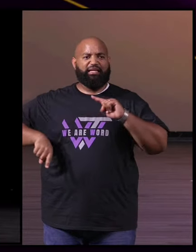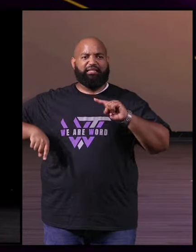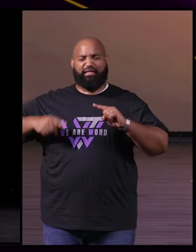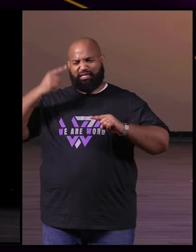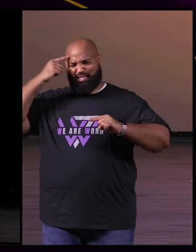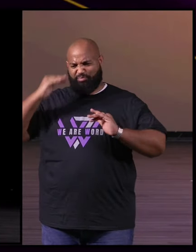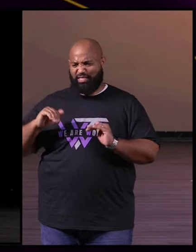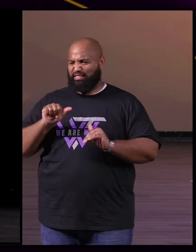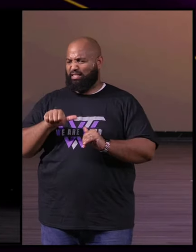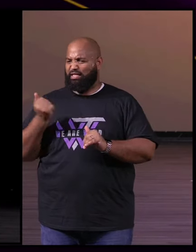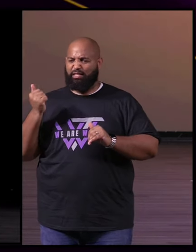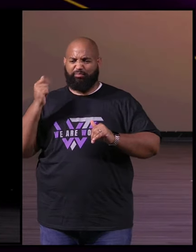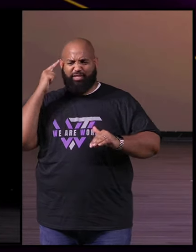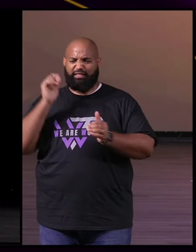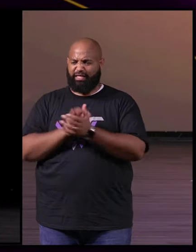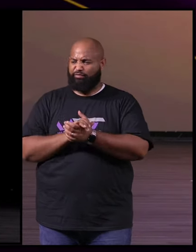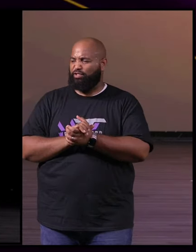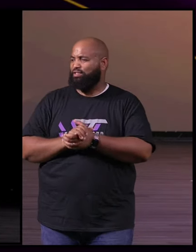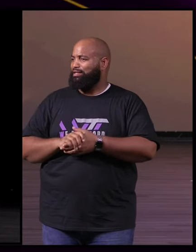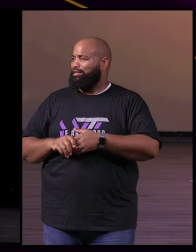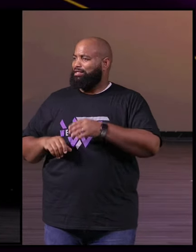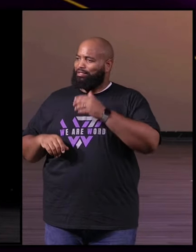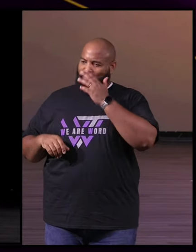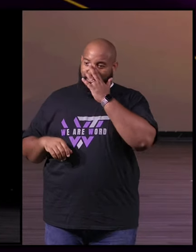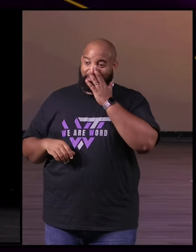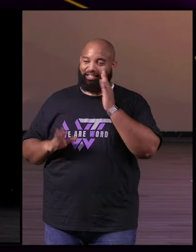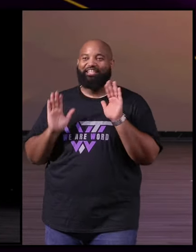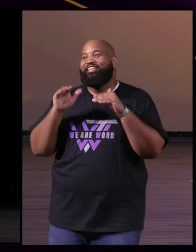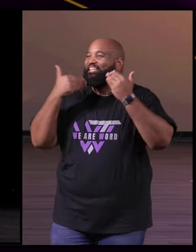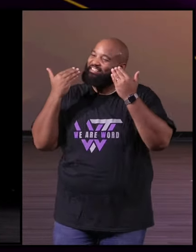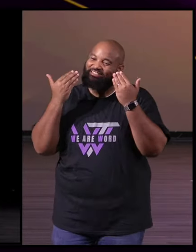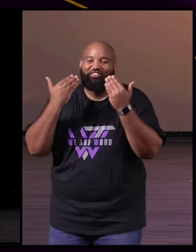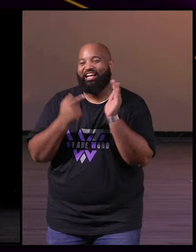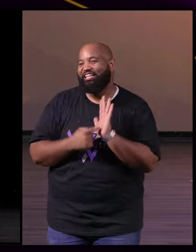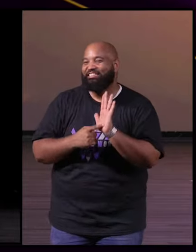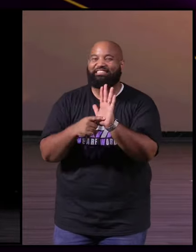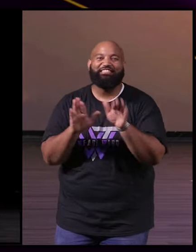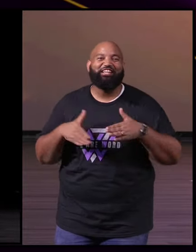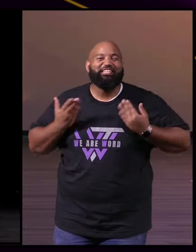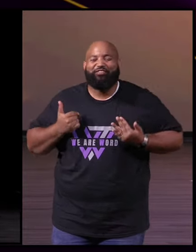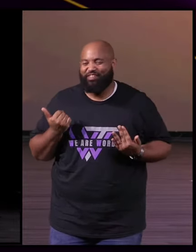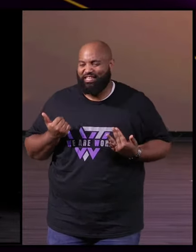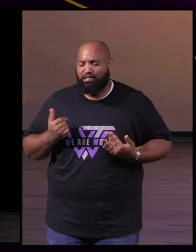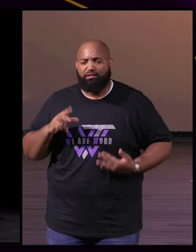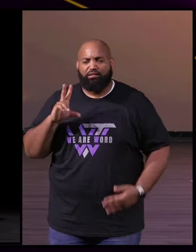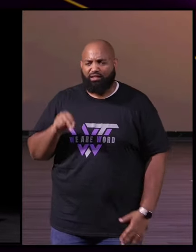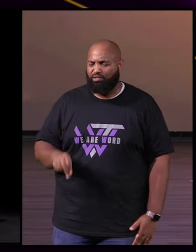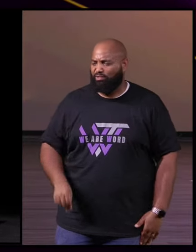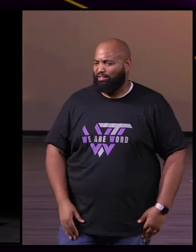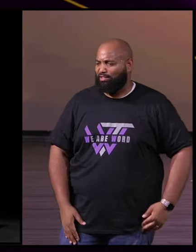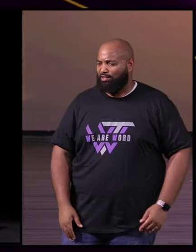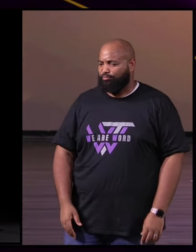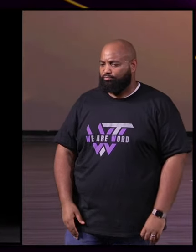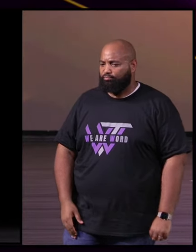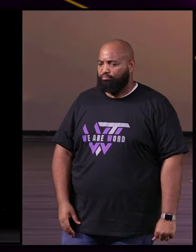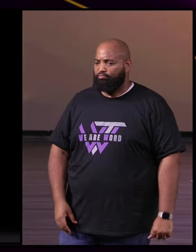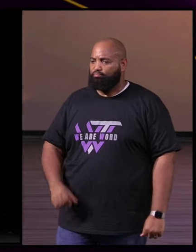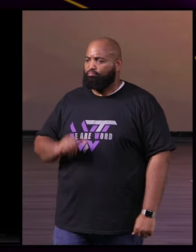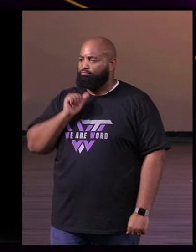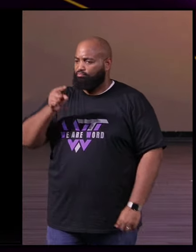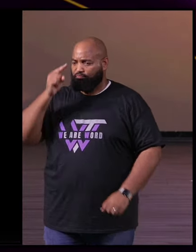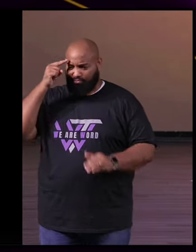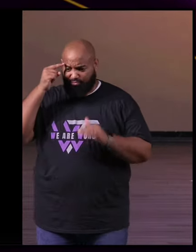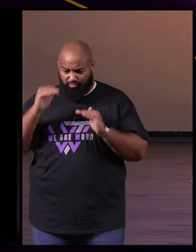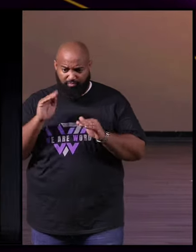other believers that I'm always gonna feel like a smile on my face. I gotta stop expecting from